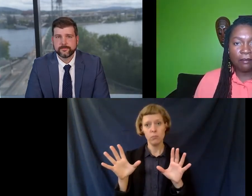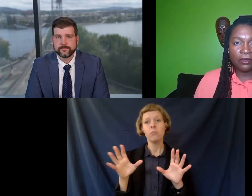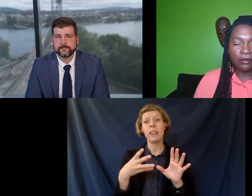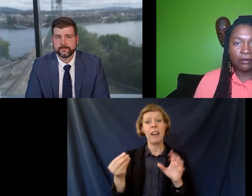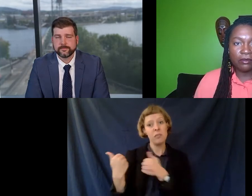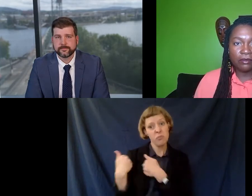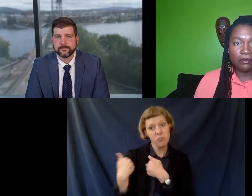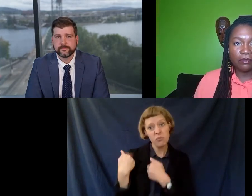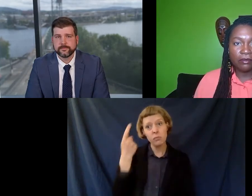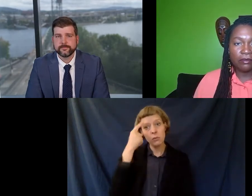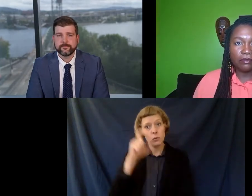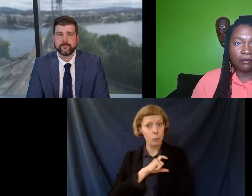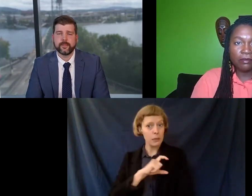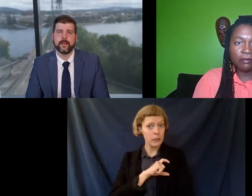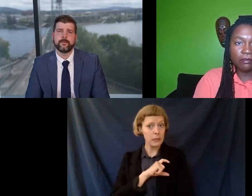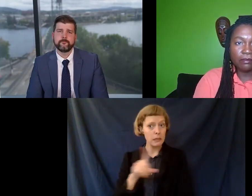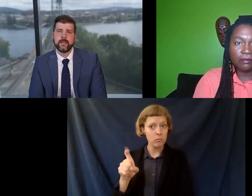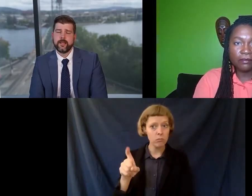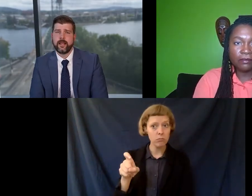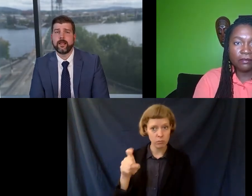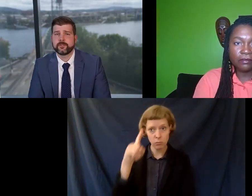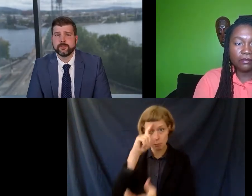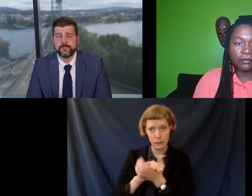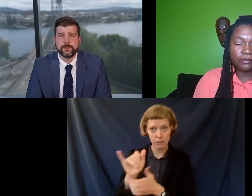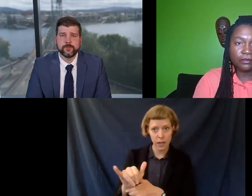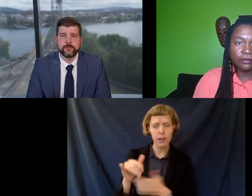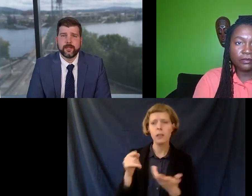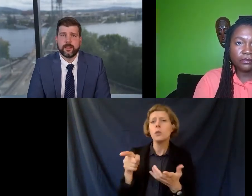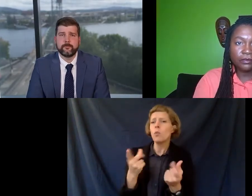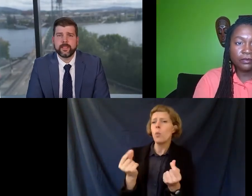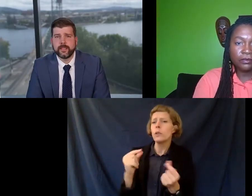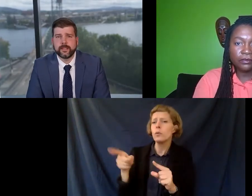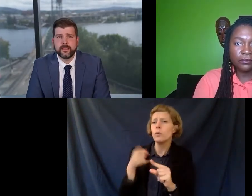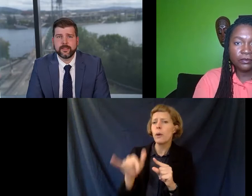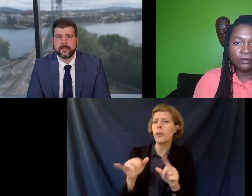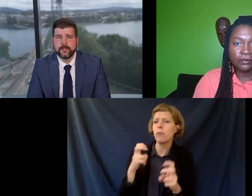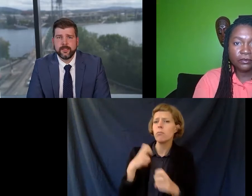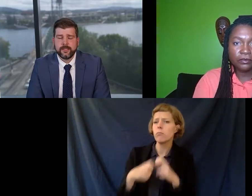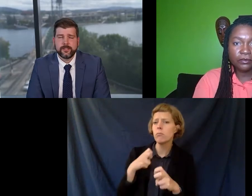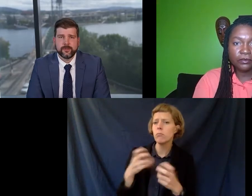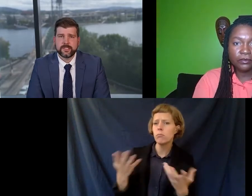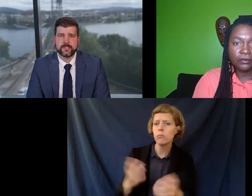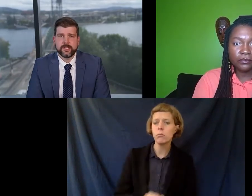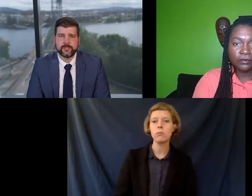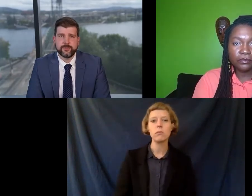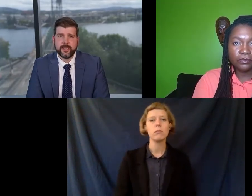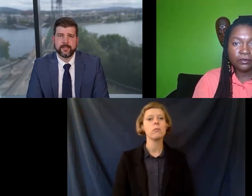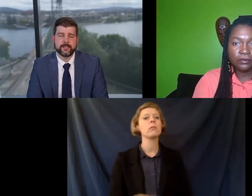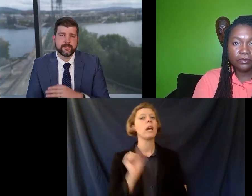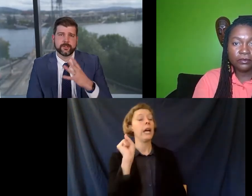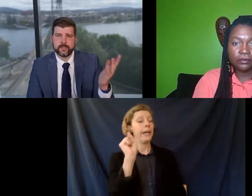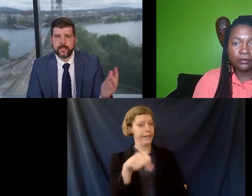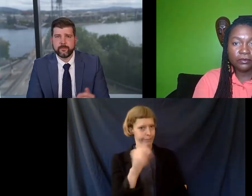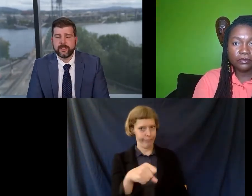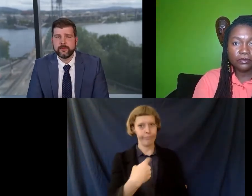doing to make it happen. Yeah, I absolutely do. And I think, this is an issue